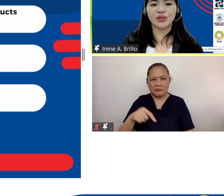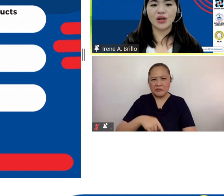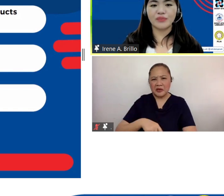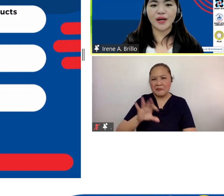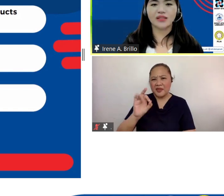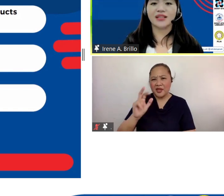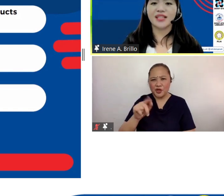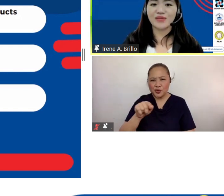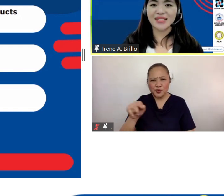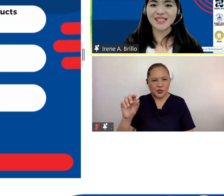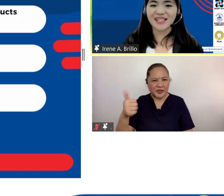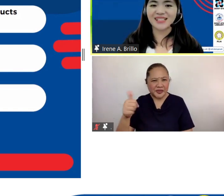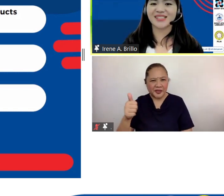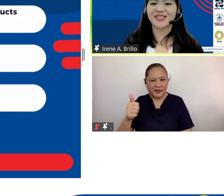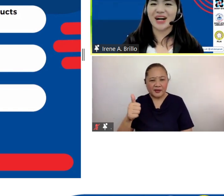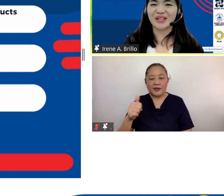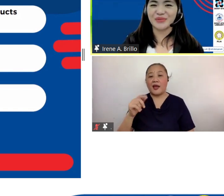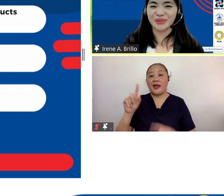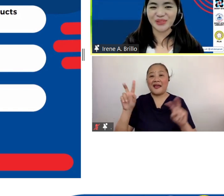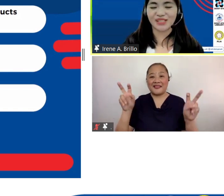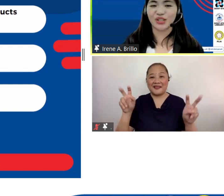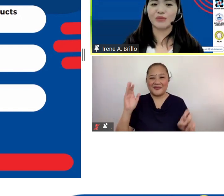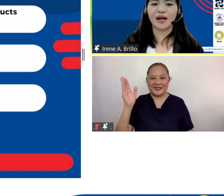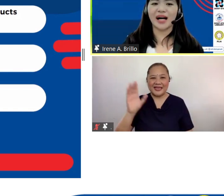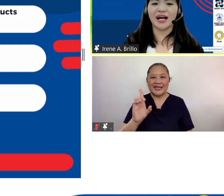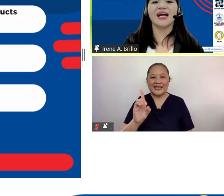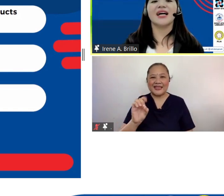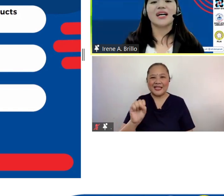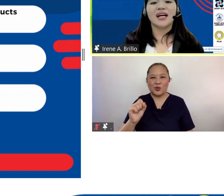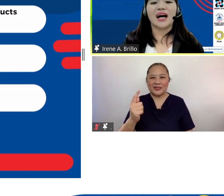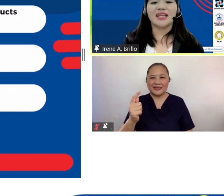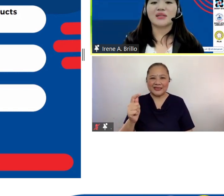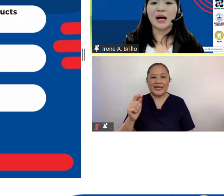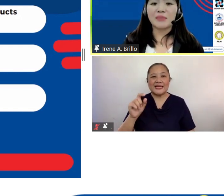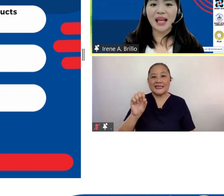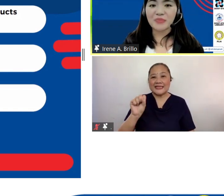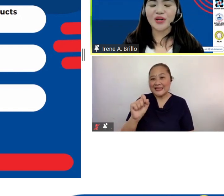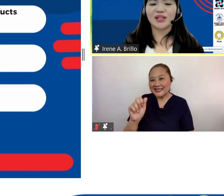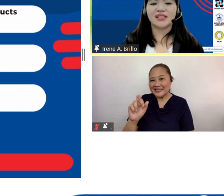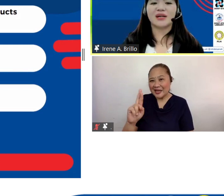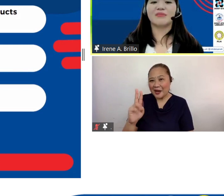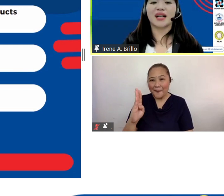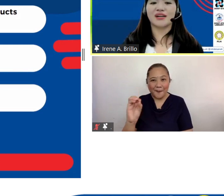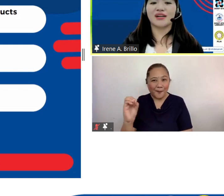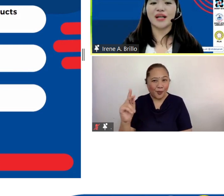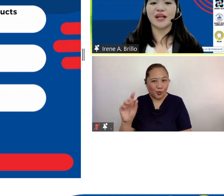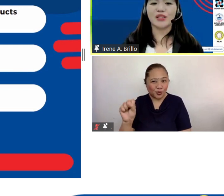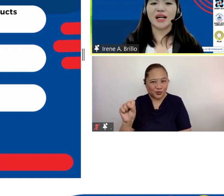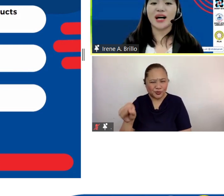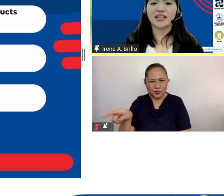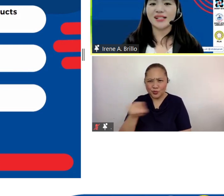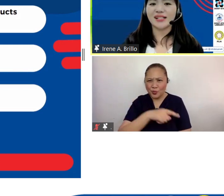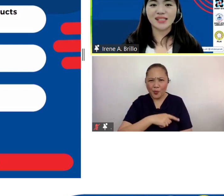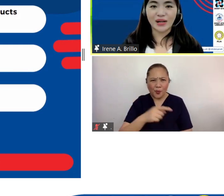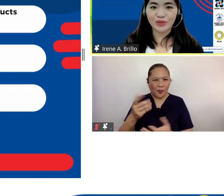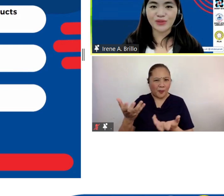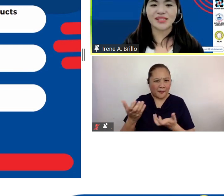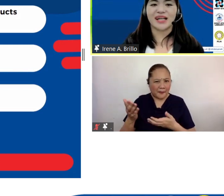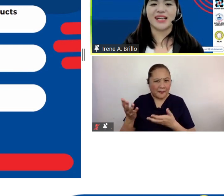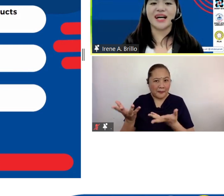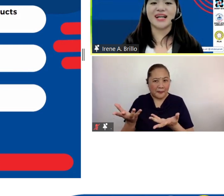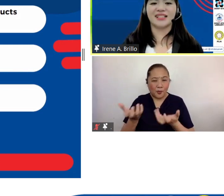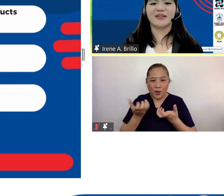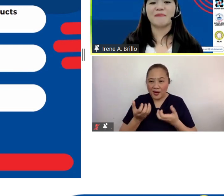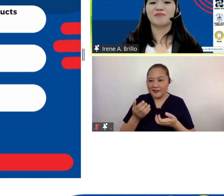to talk about the DOST-STII books. So yung mga nagbabalak po na mag-avail po ng ating STII